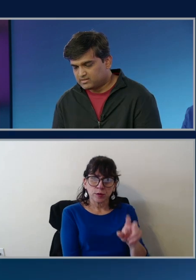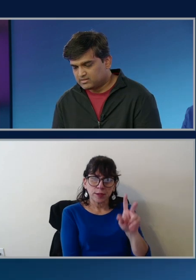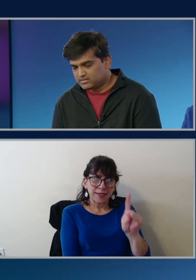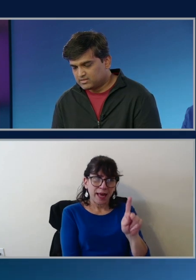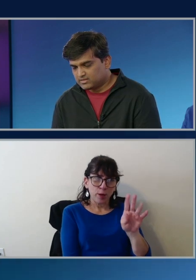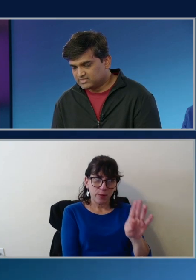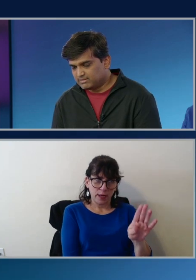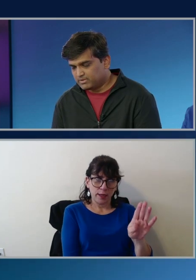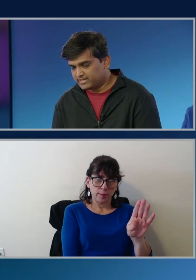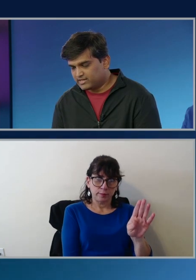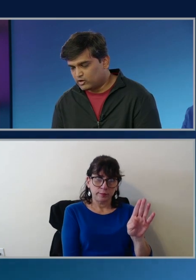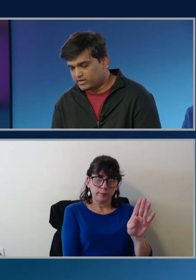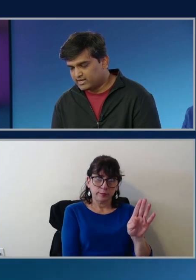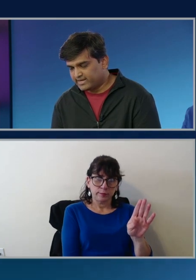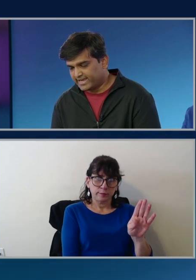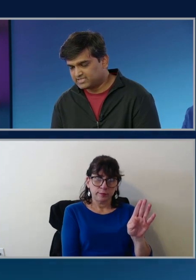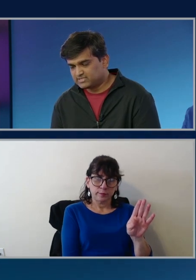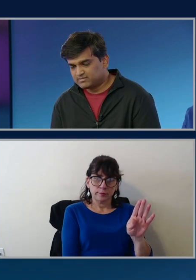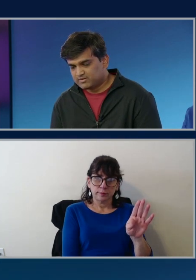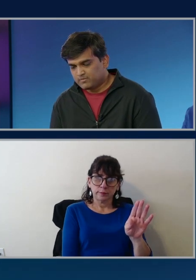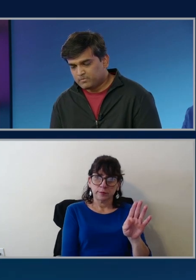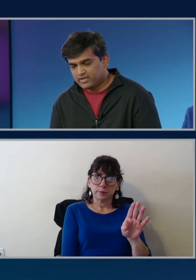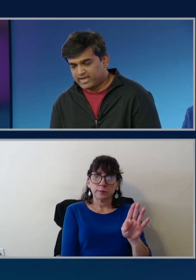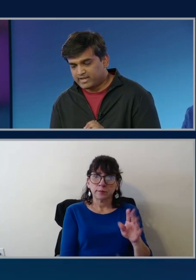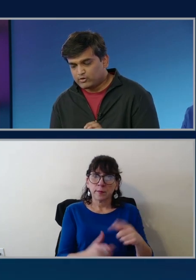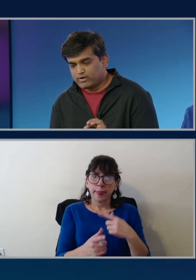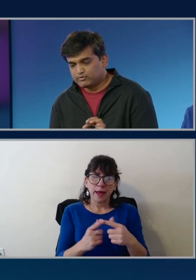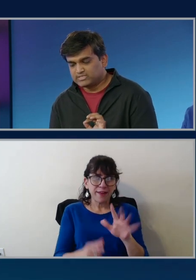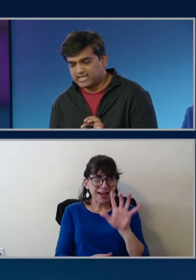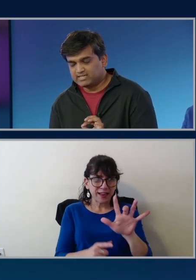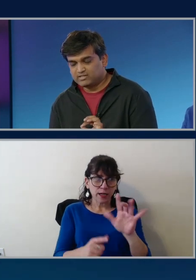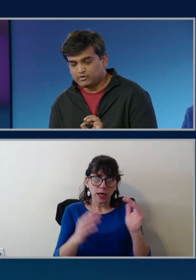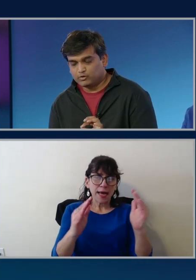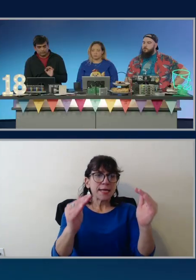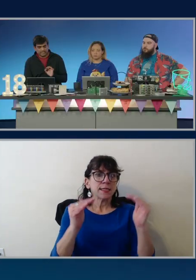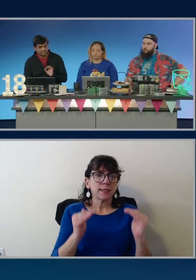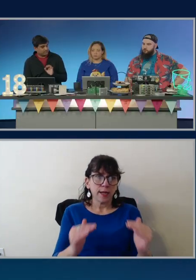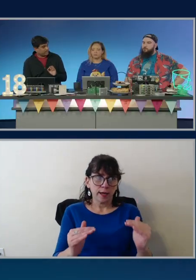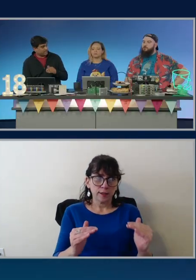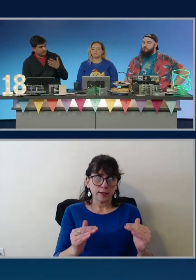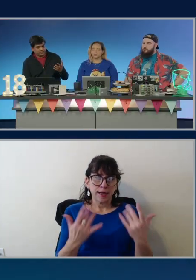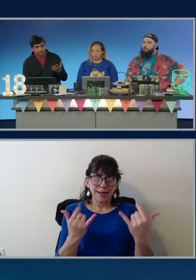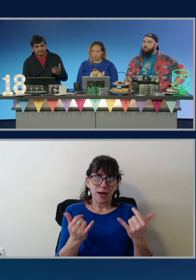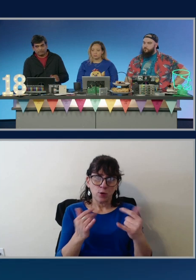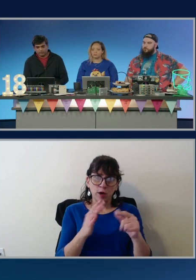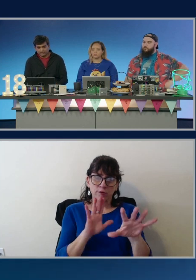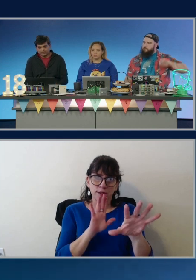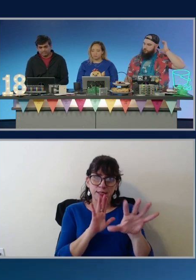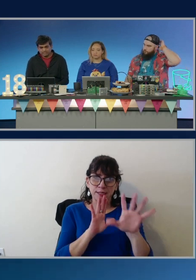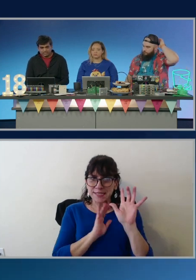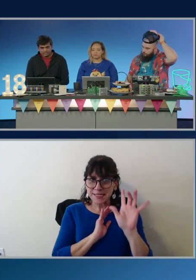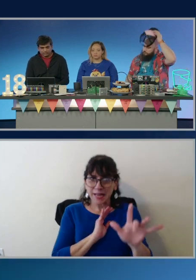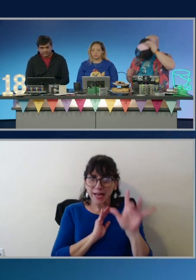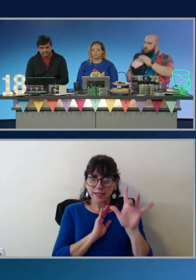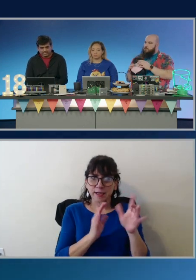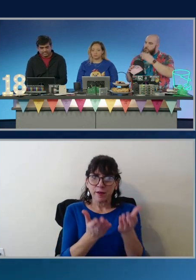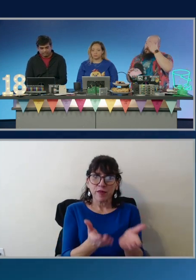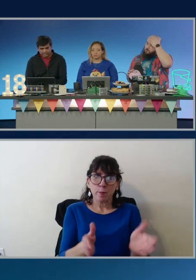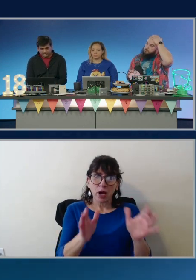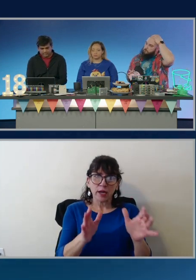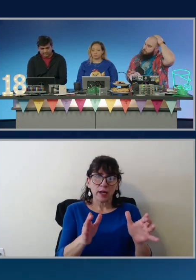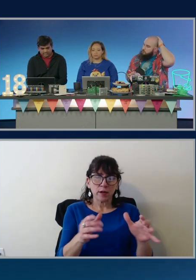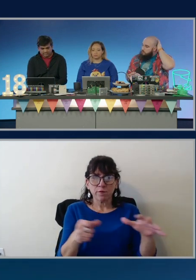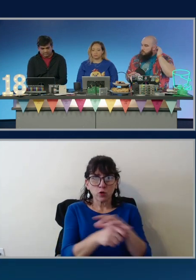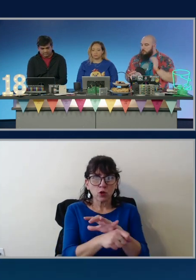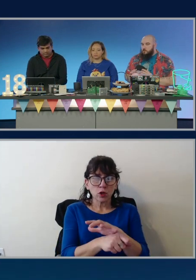And simply click on next. And now you have to select your S3 bucket where you have your raw data. So I can give